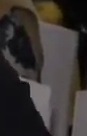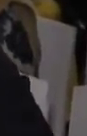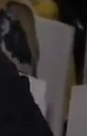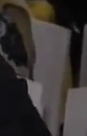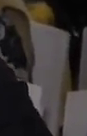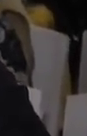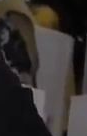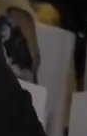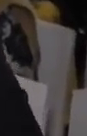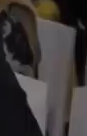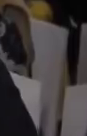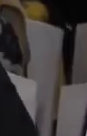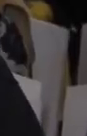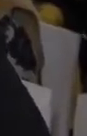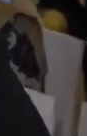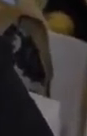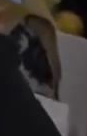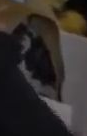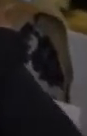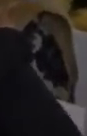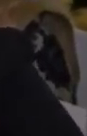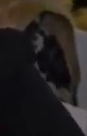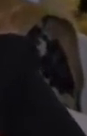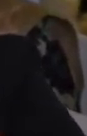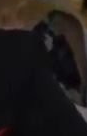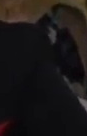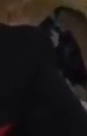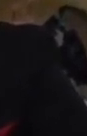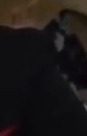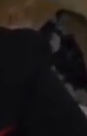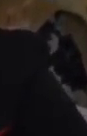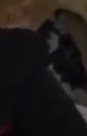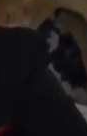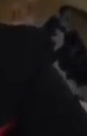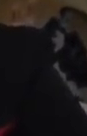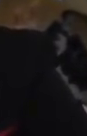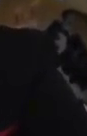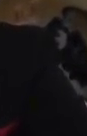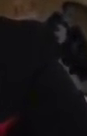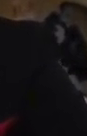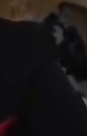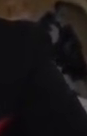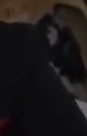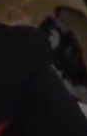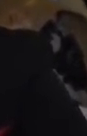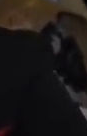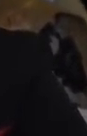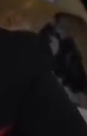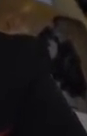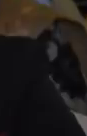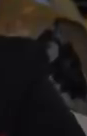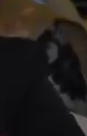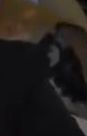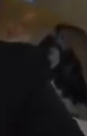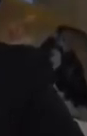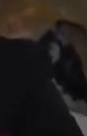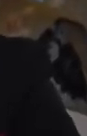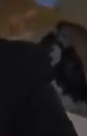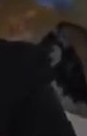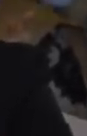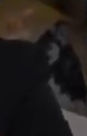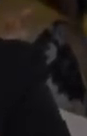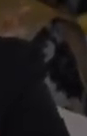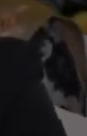asked by my colleague, I would like to find out whether the heads of missions believe that the electoral